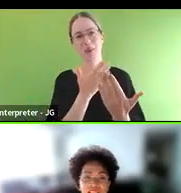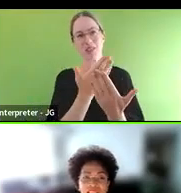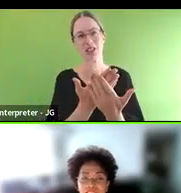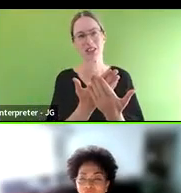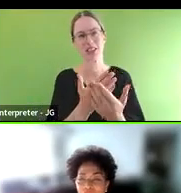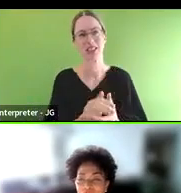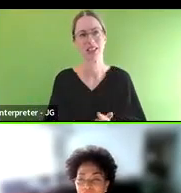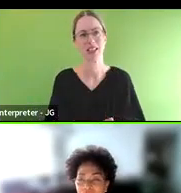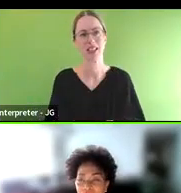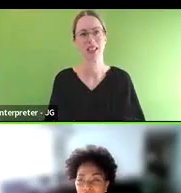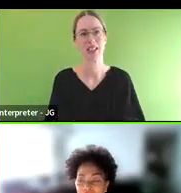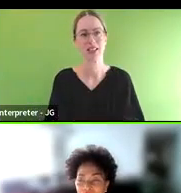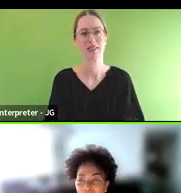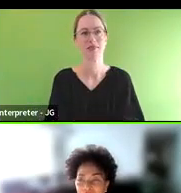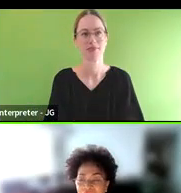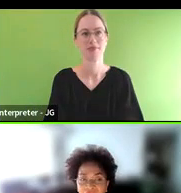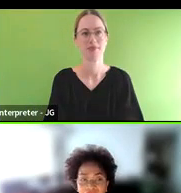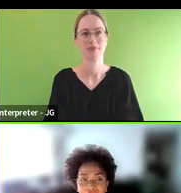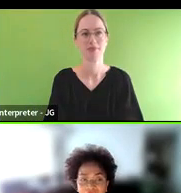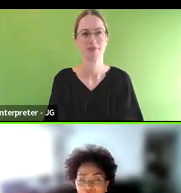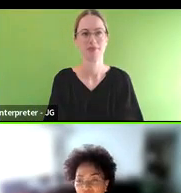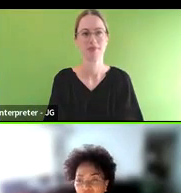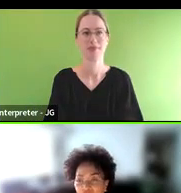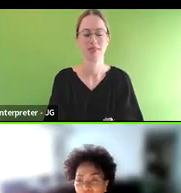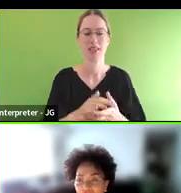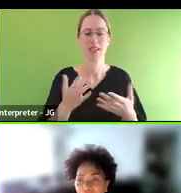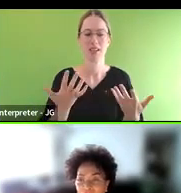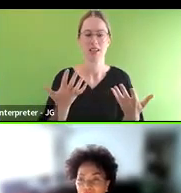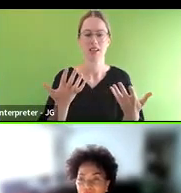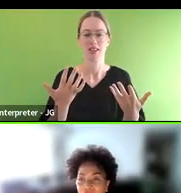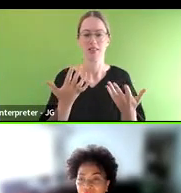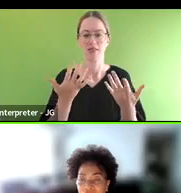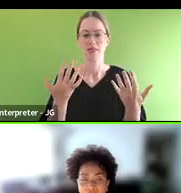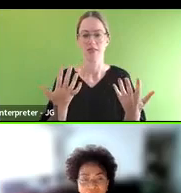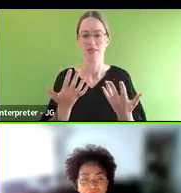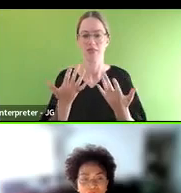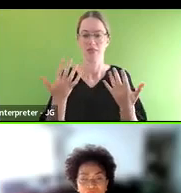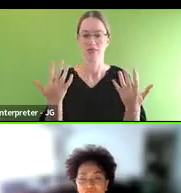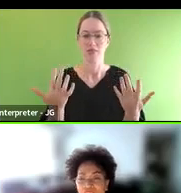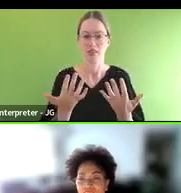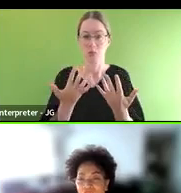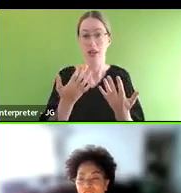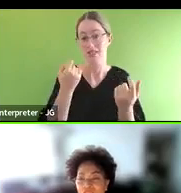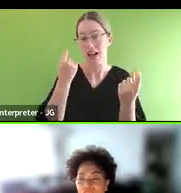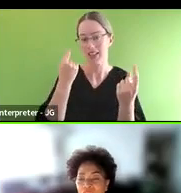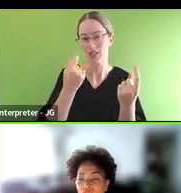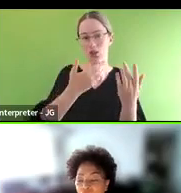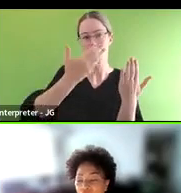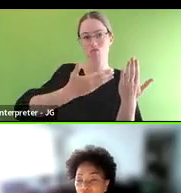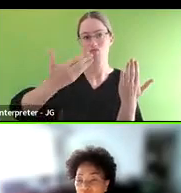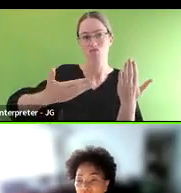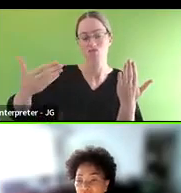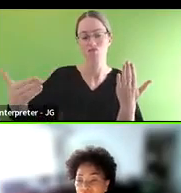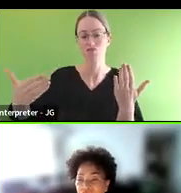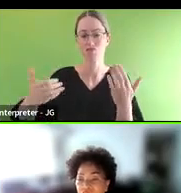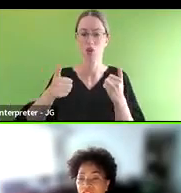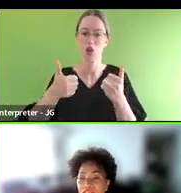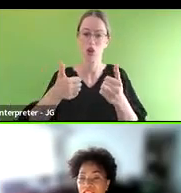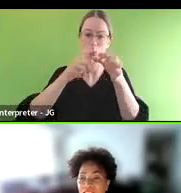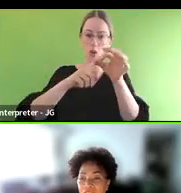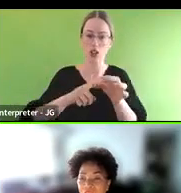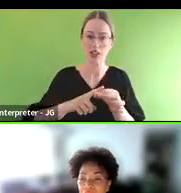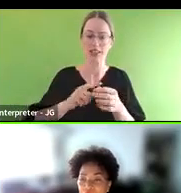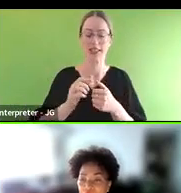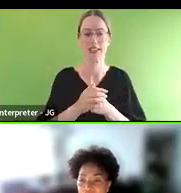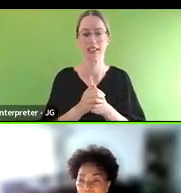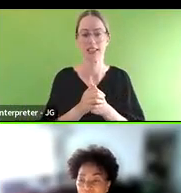and we have read and understood your 5-page submission, and those good questions that you have